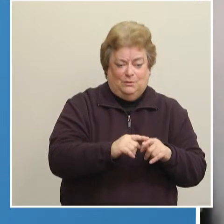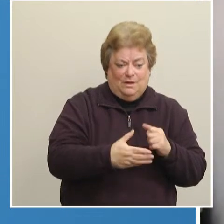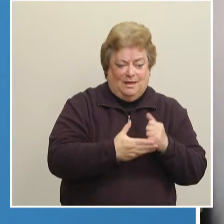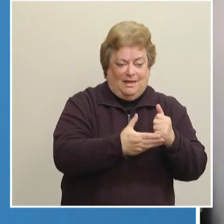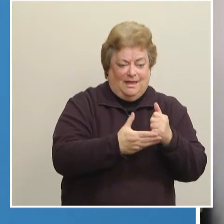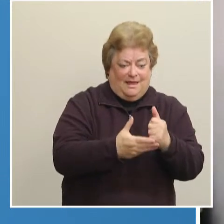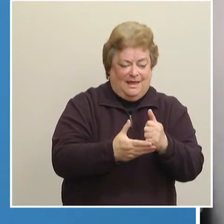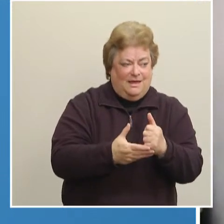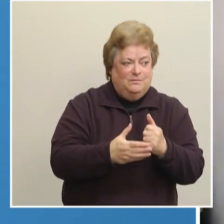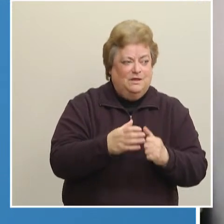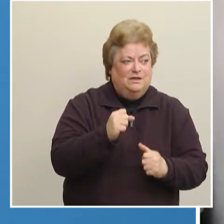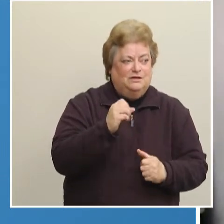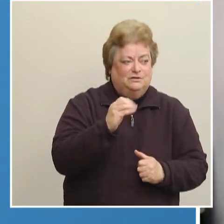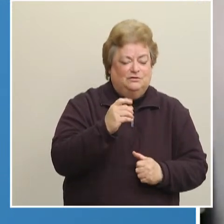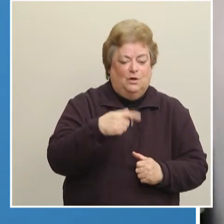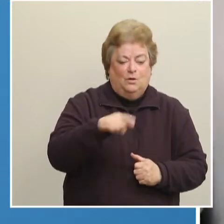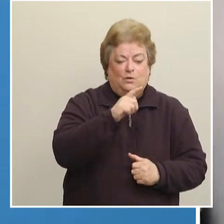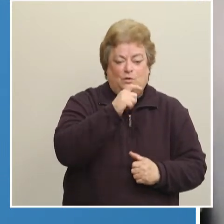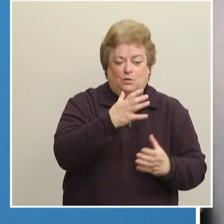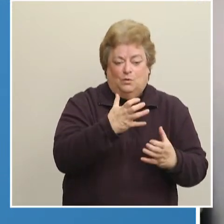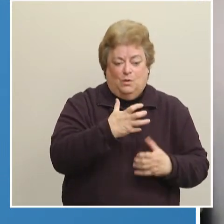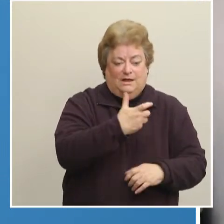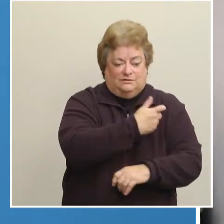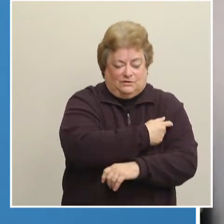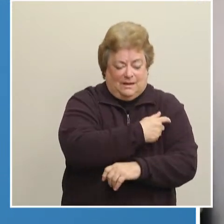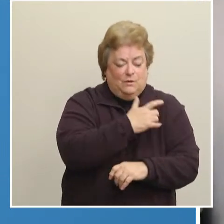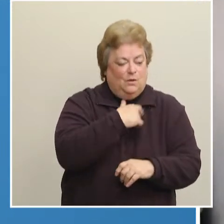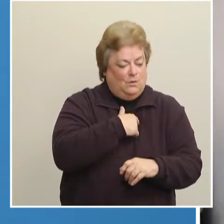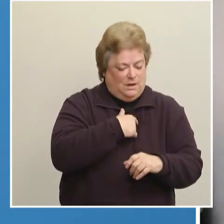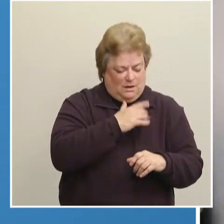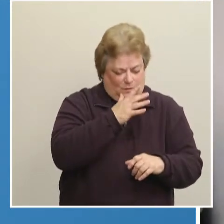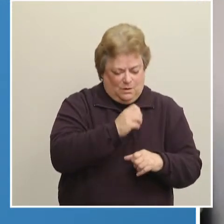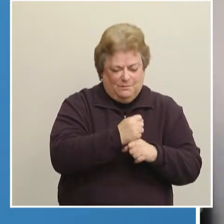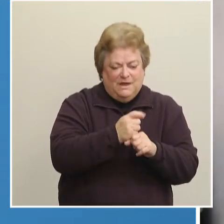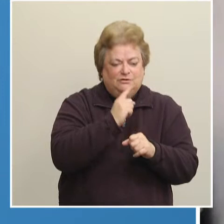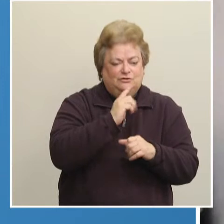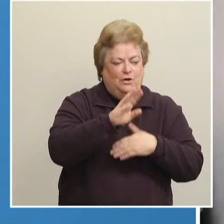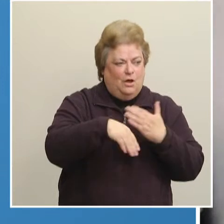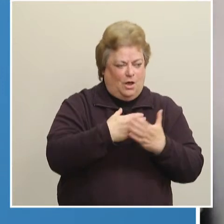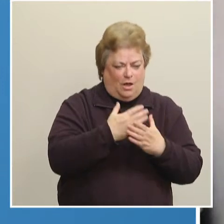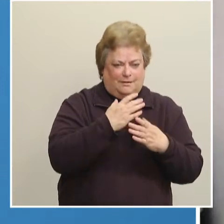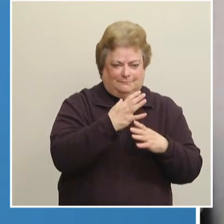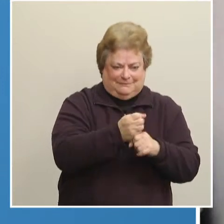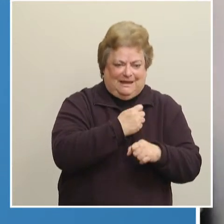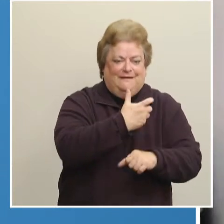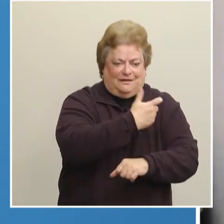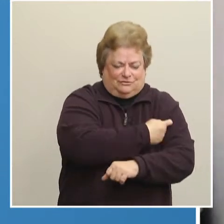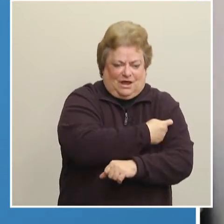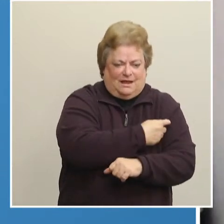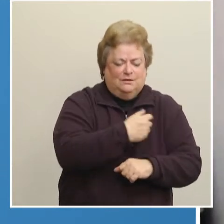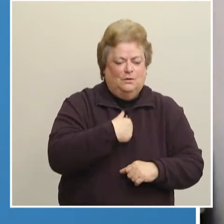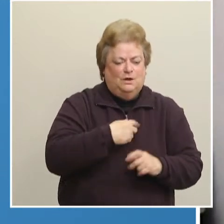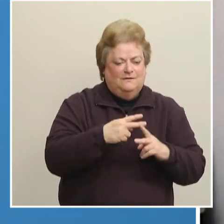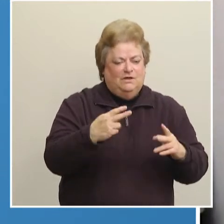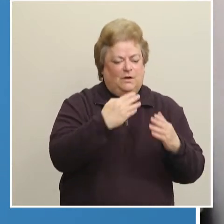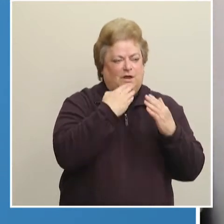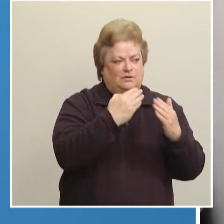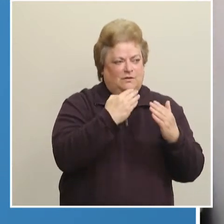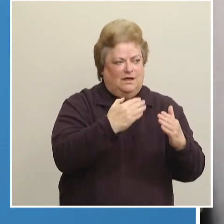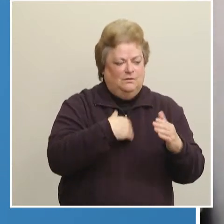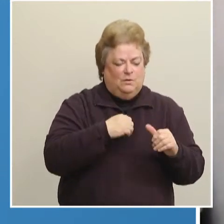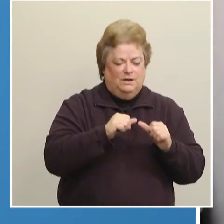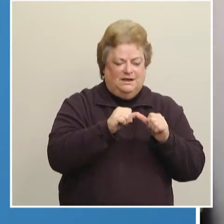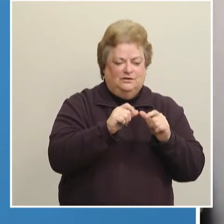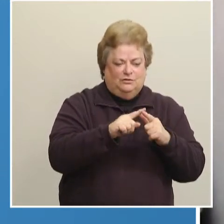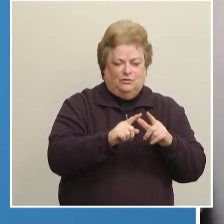more and more doses that anyone who wants a shot will get them as they become available. But in the meantime, we're just really grateful, and we're going to continue showing